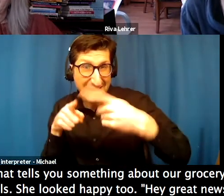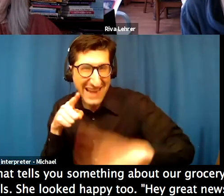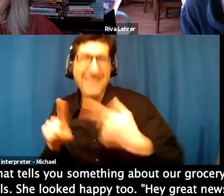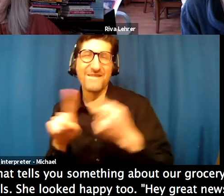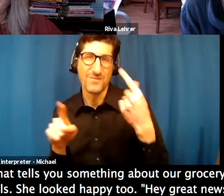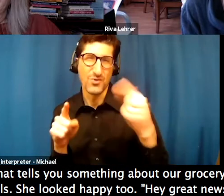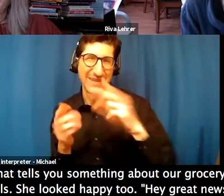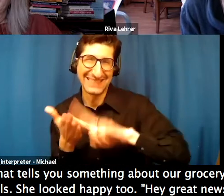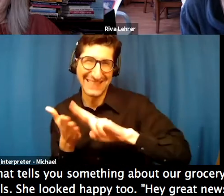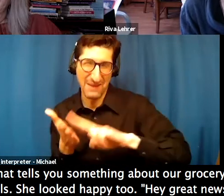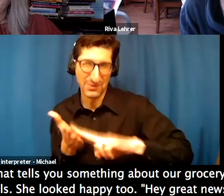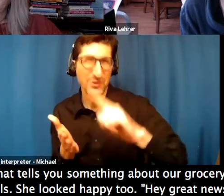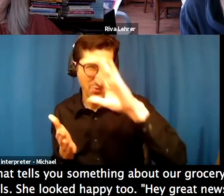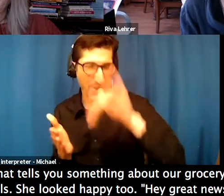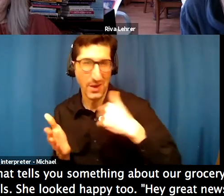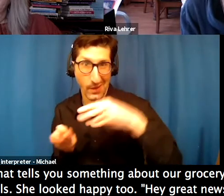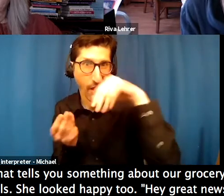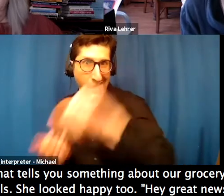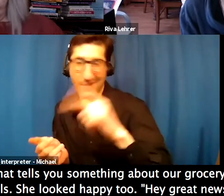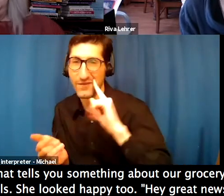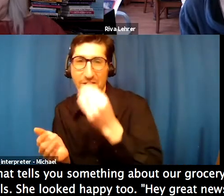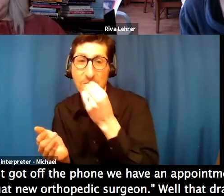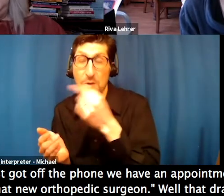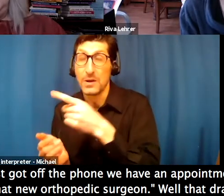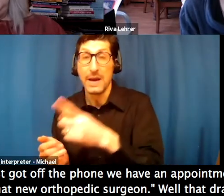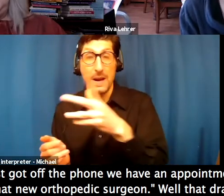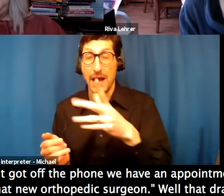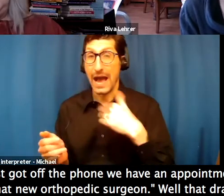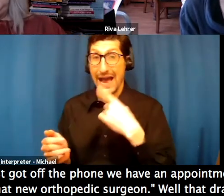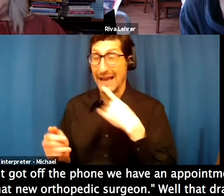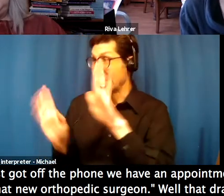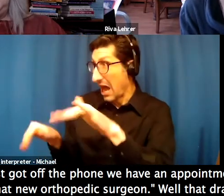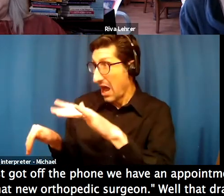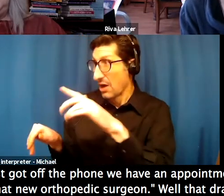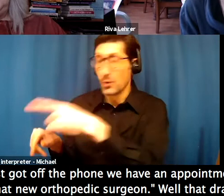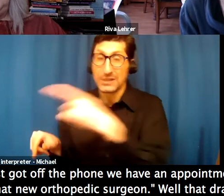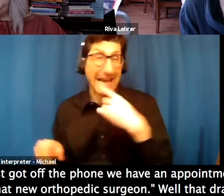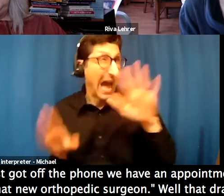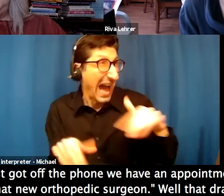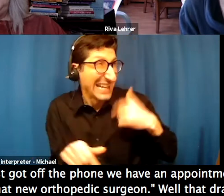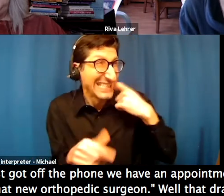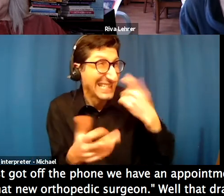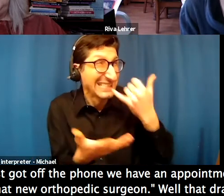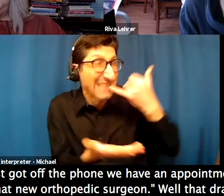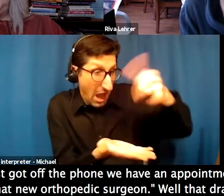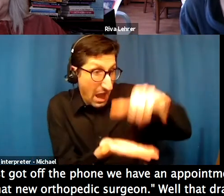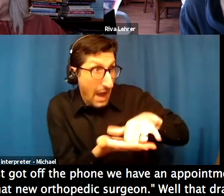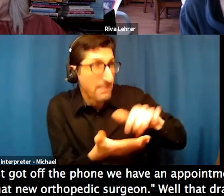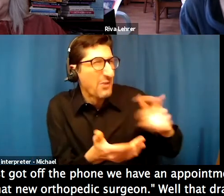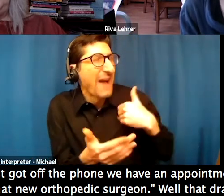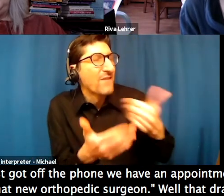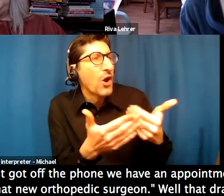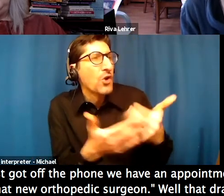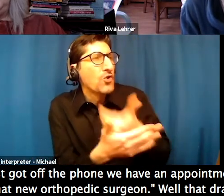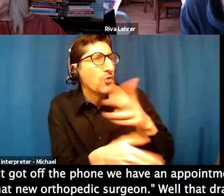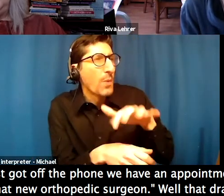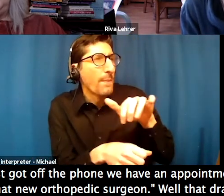bills. She looked happy too. Hey, great news. I just got off the phone. We have an appointment with that new orthopedic